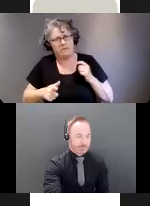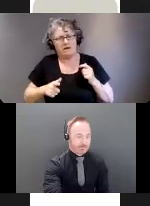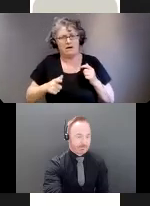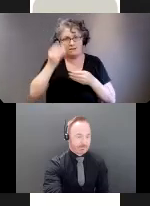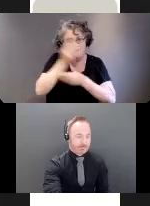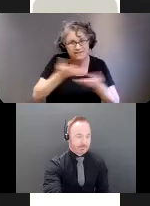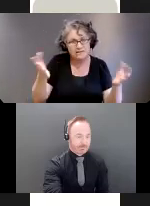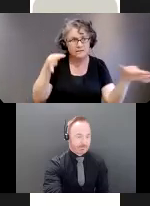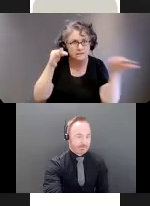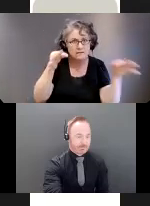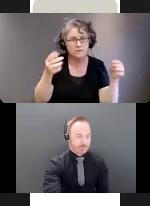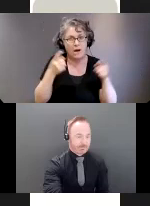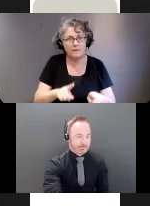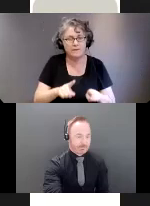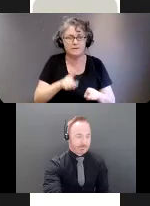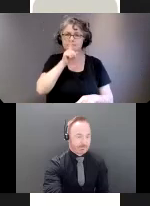non-fatal strangulation.